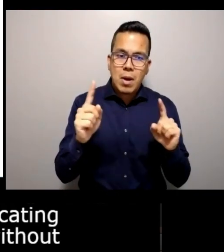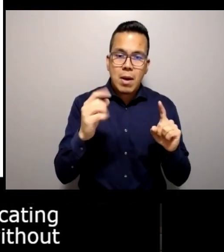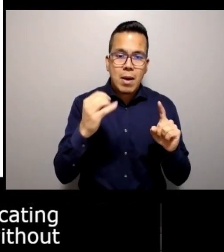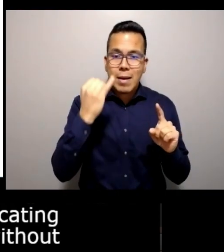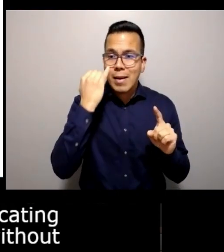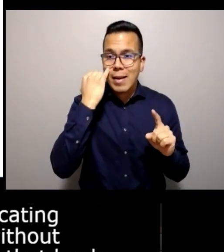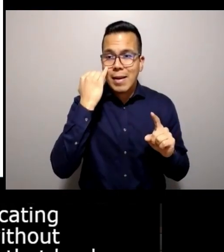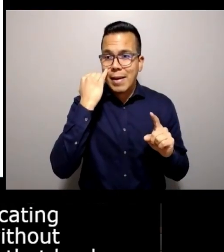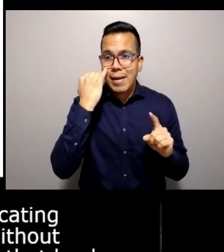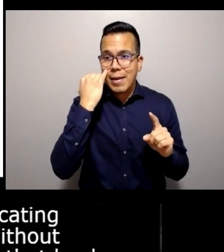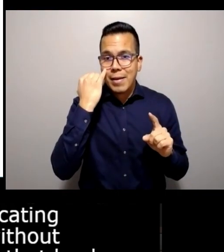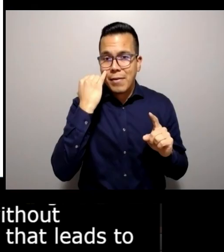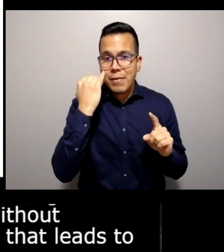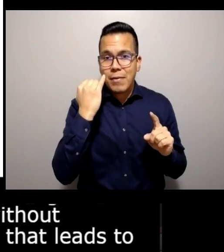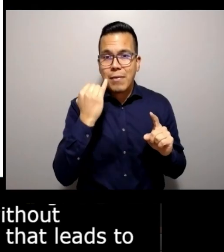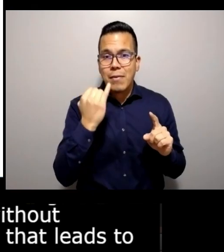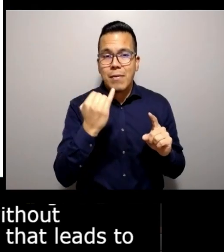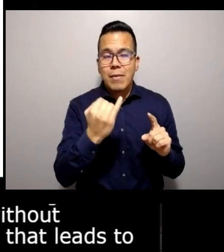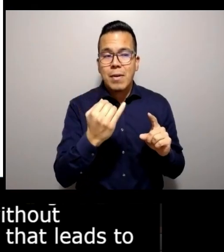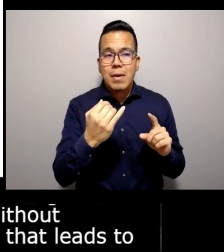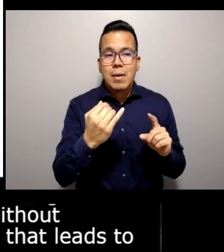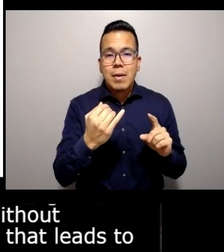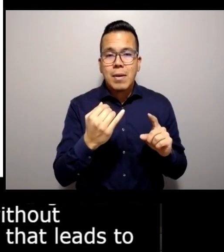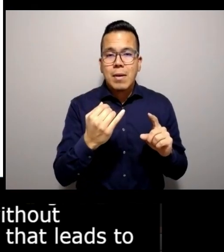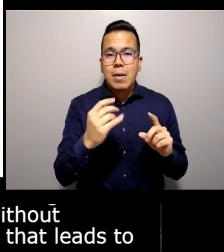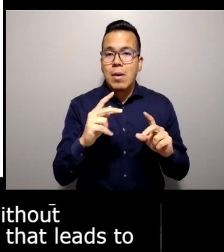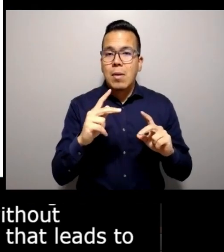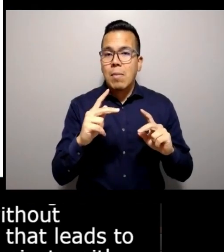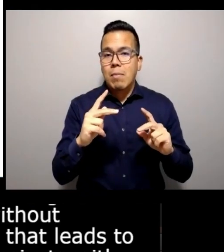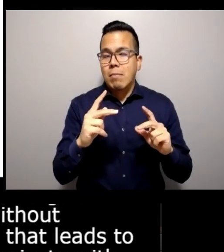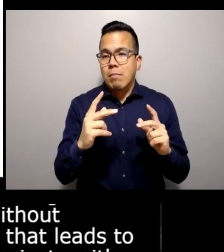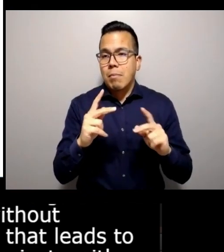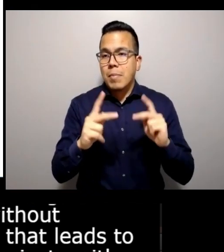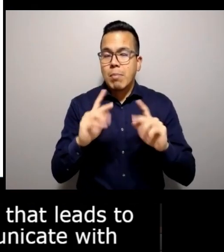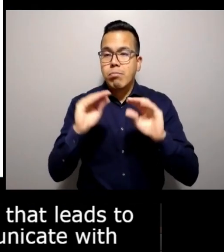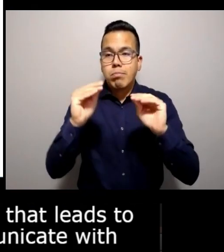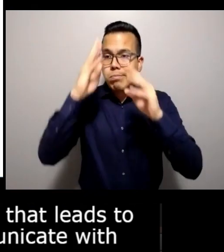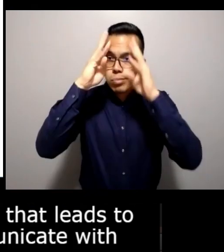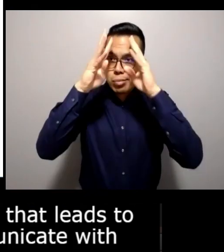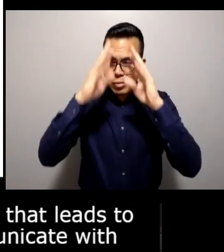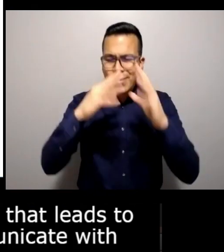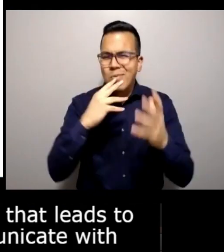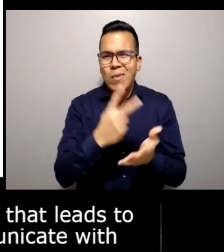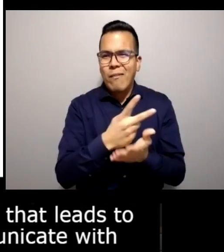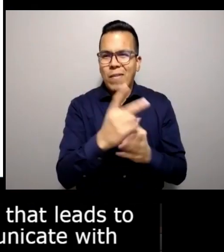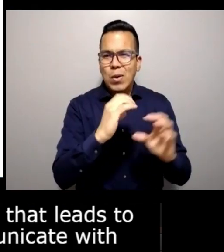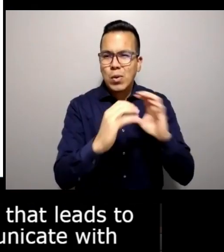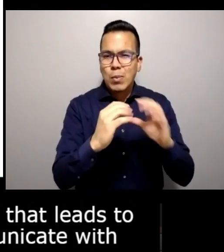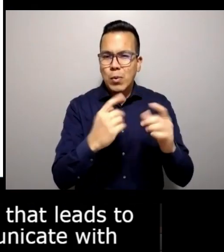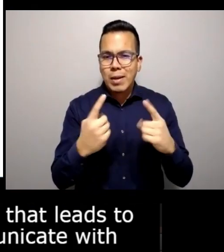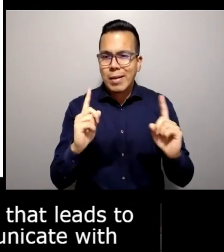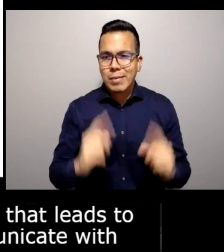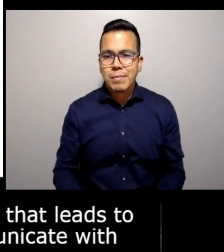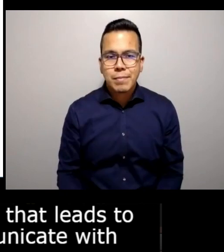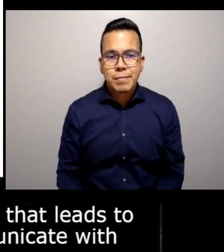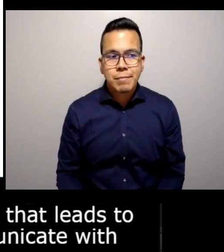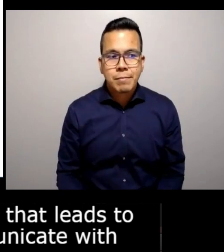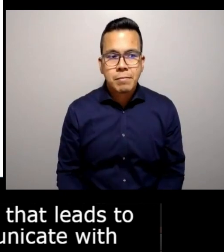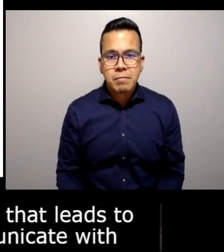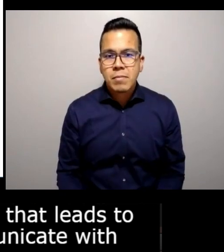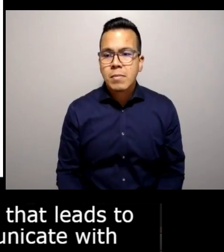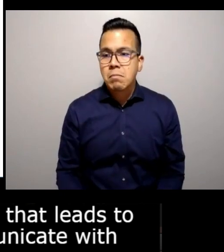lazy and failing to communicate with many people. So you need to take a step back and take the